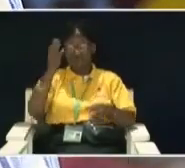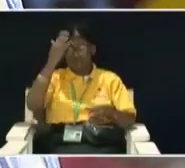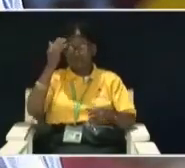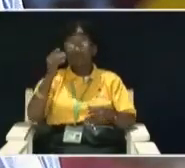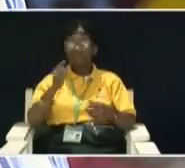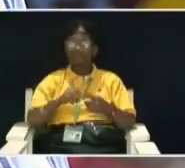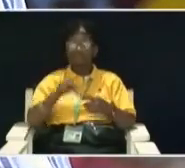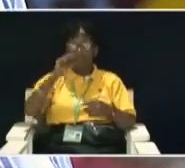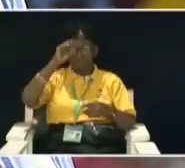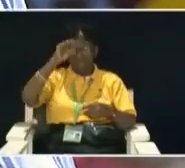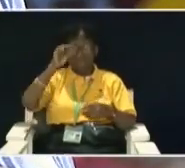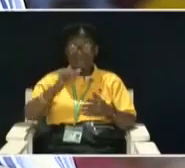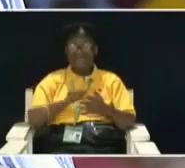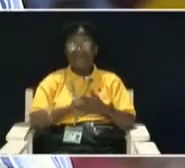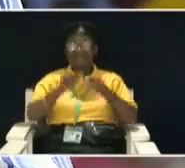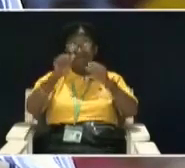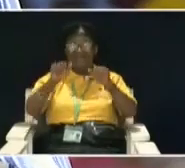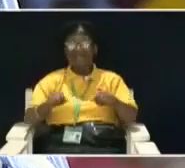the original form.